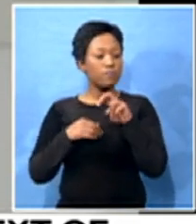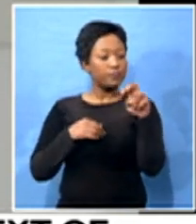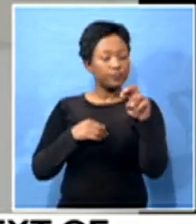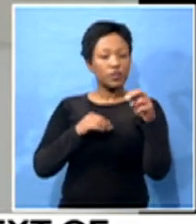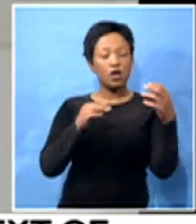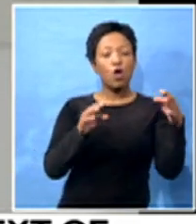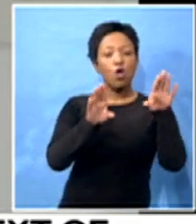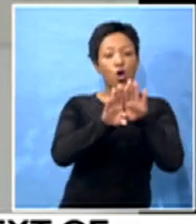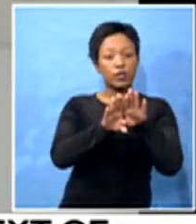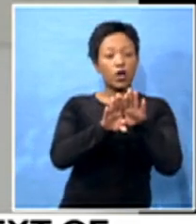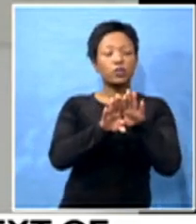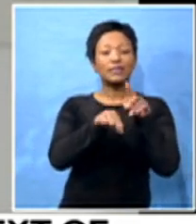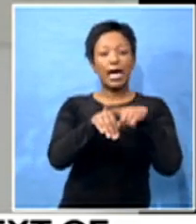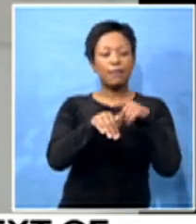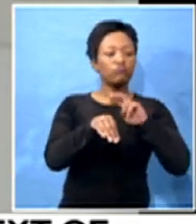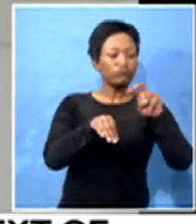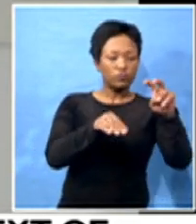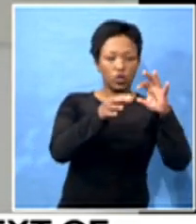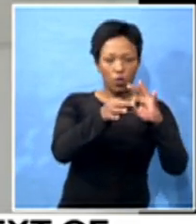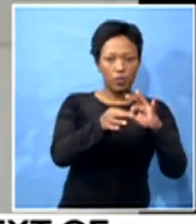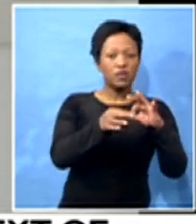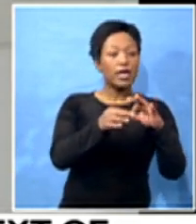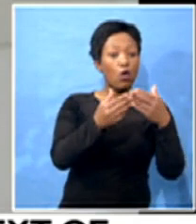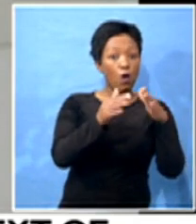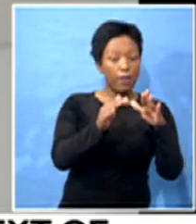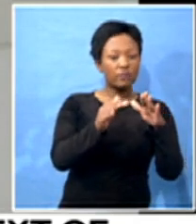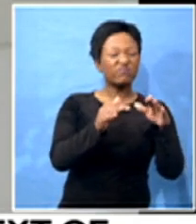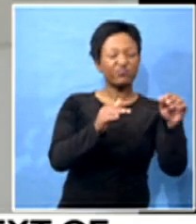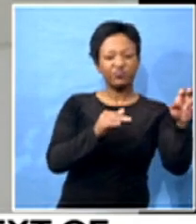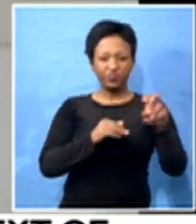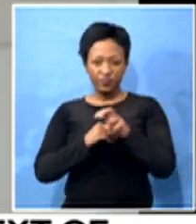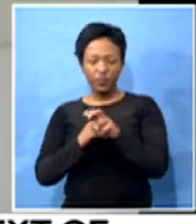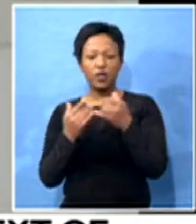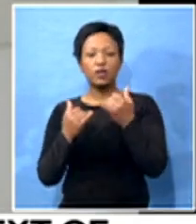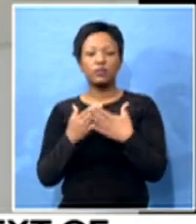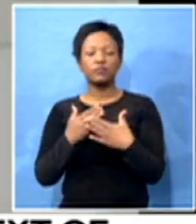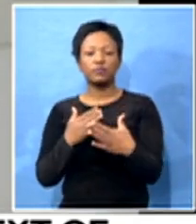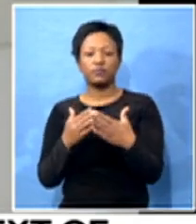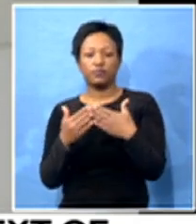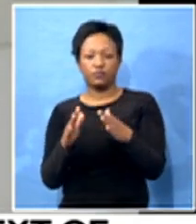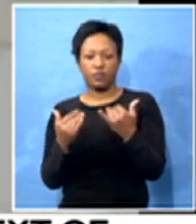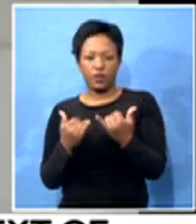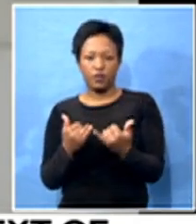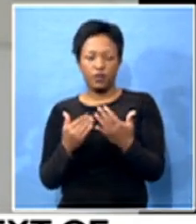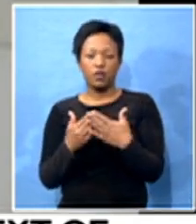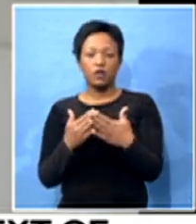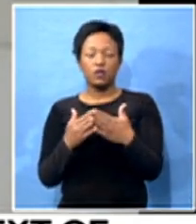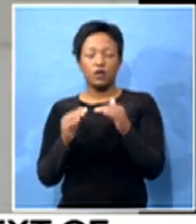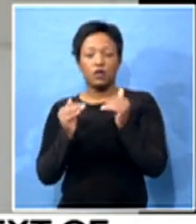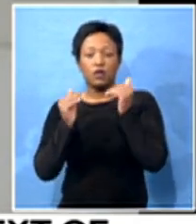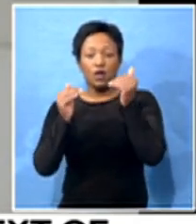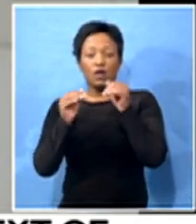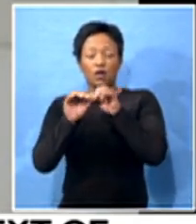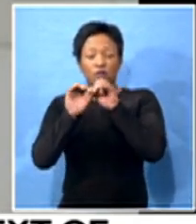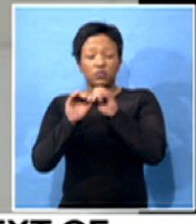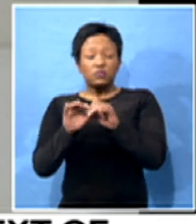there, and when it opened up, they went to the mines. So Marula and areas like that are now highly infected. And Susan can talk about